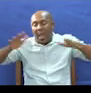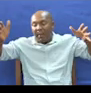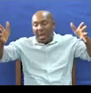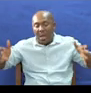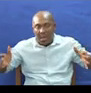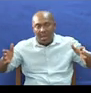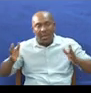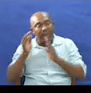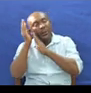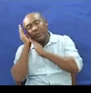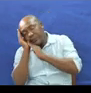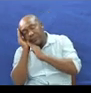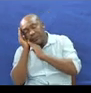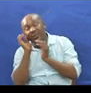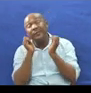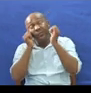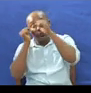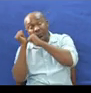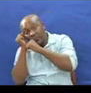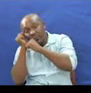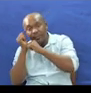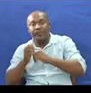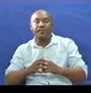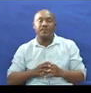into the bedroom